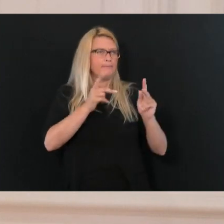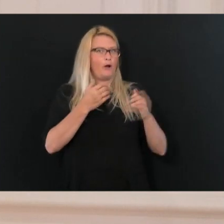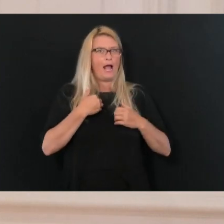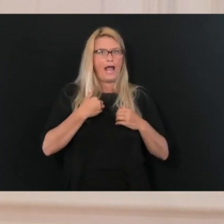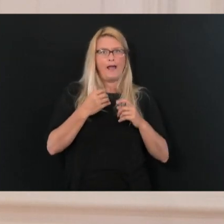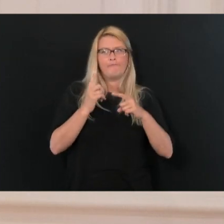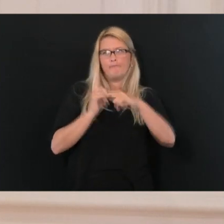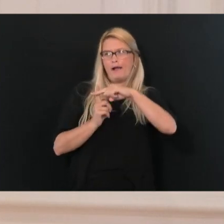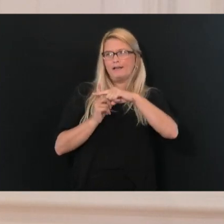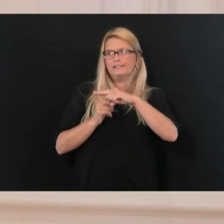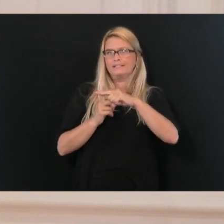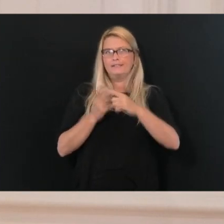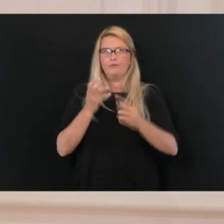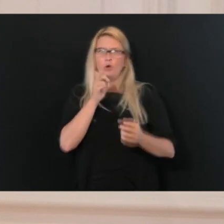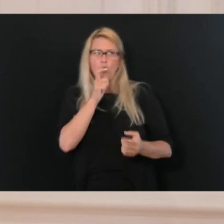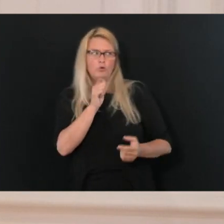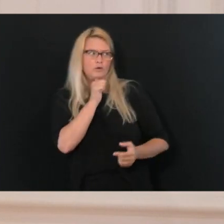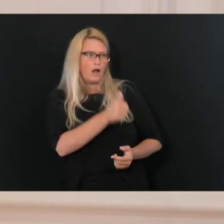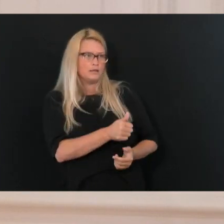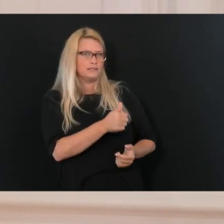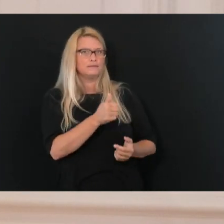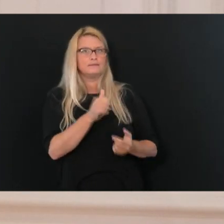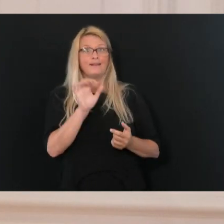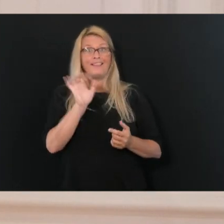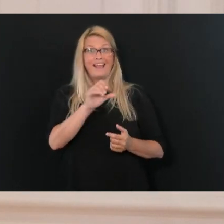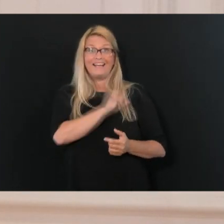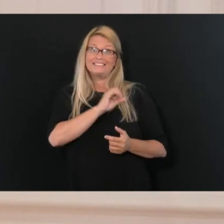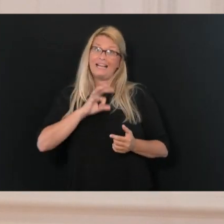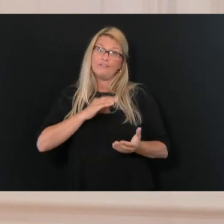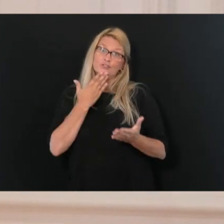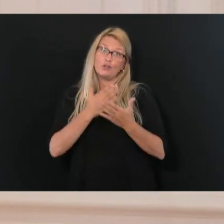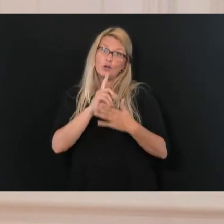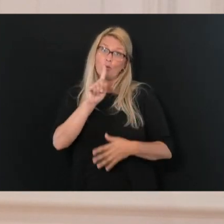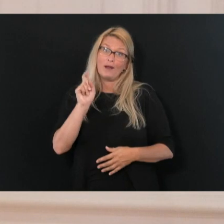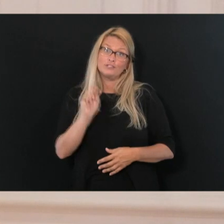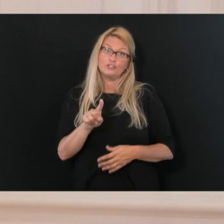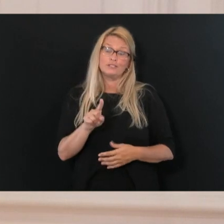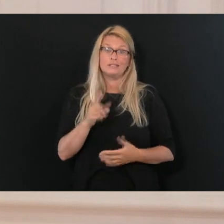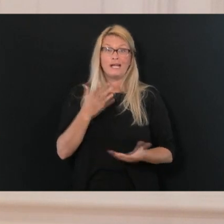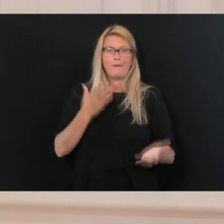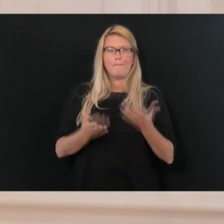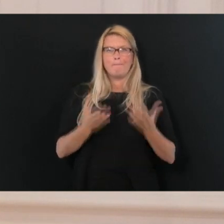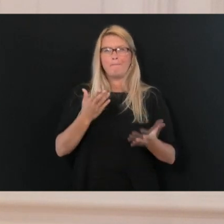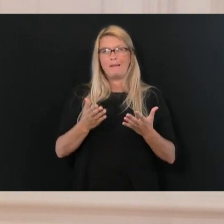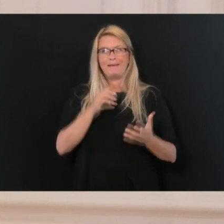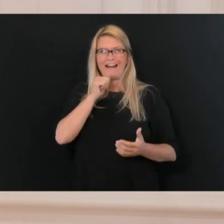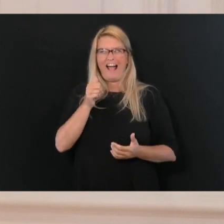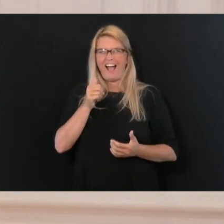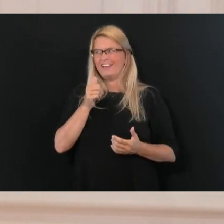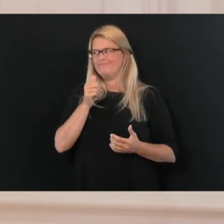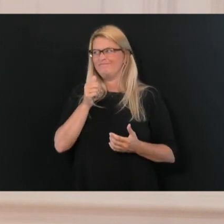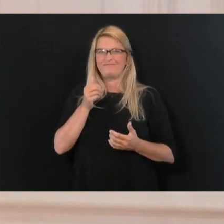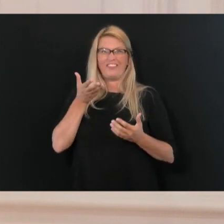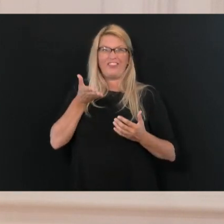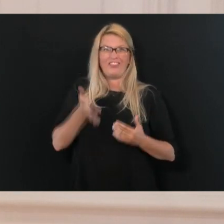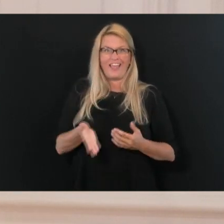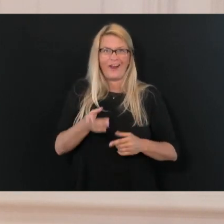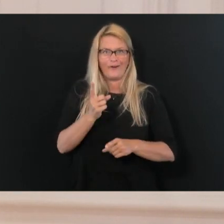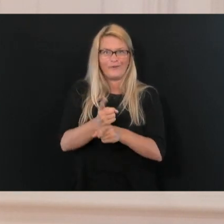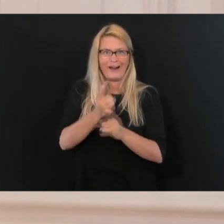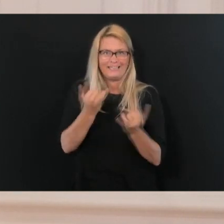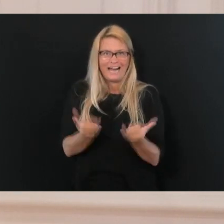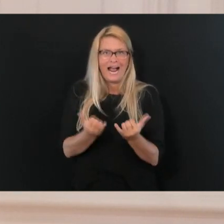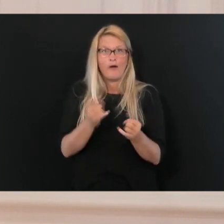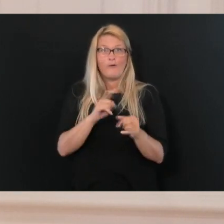as people that have the disease. So I think the staff question's a good one, but maybe not quite there yet. But the disposal